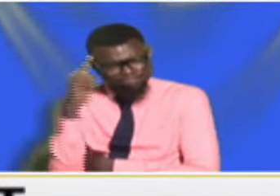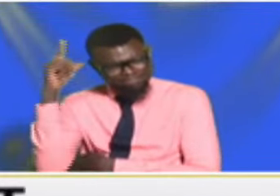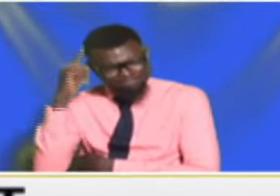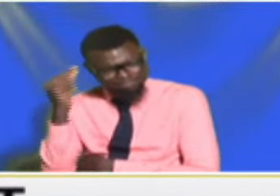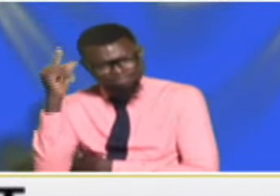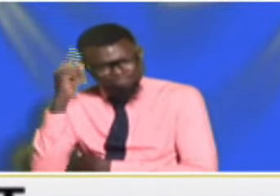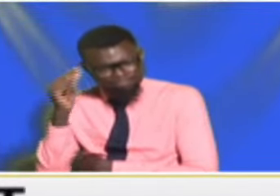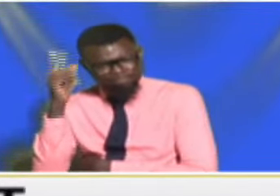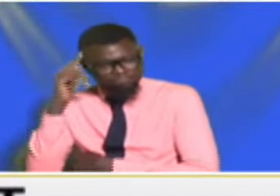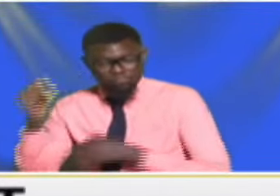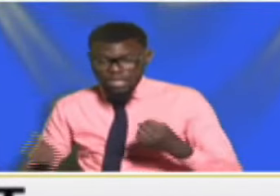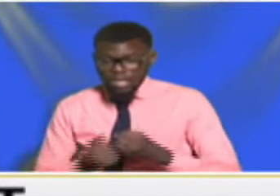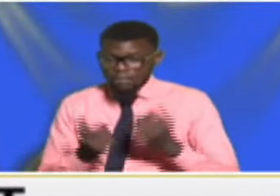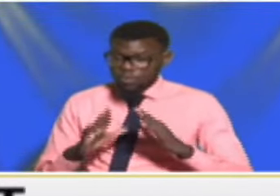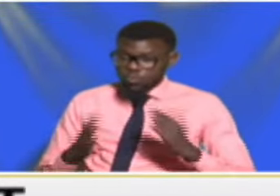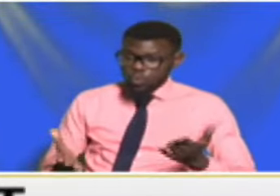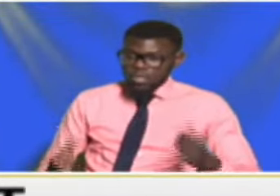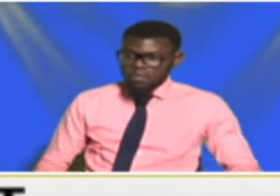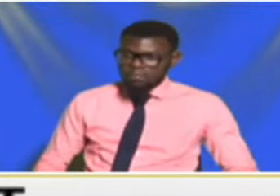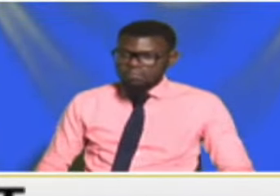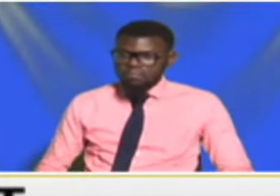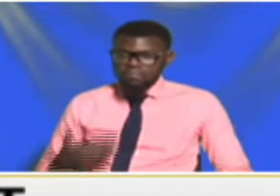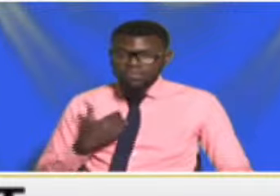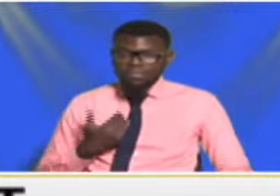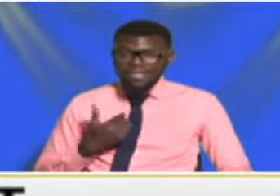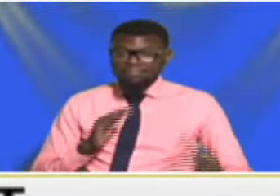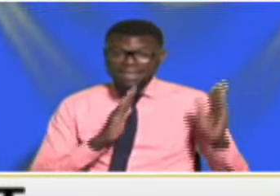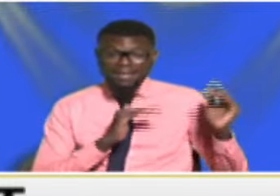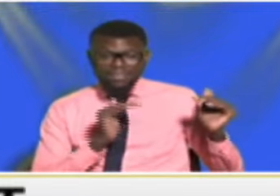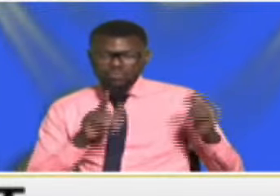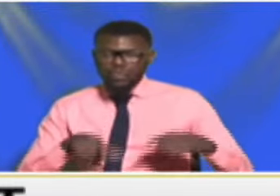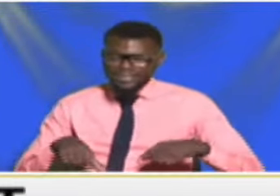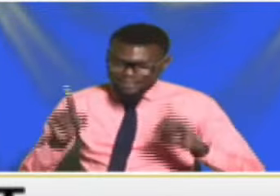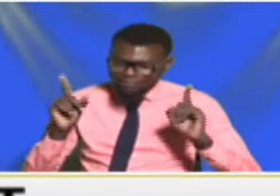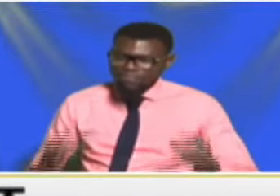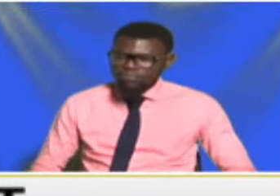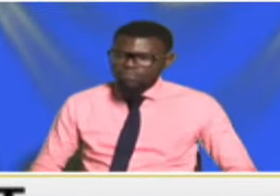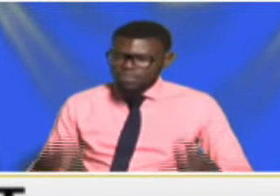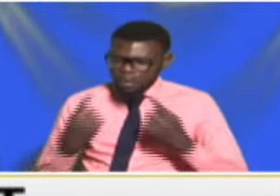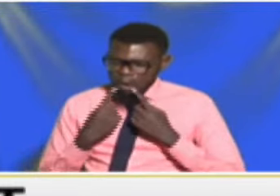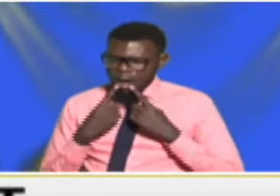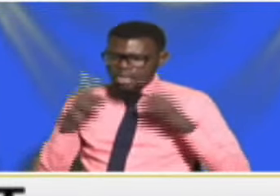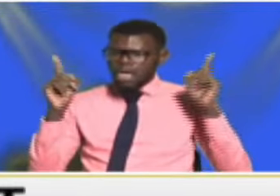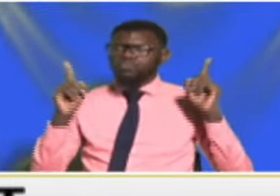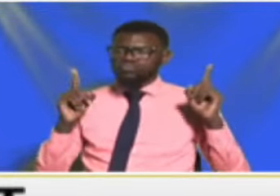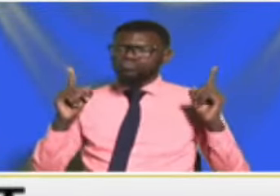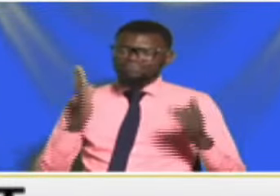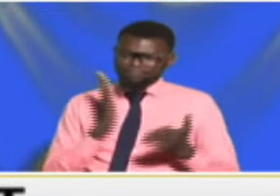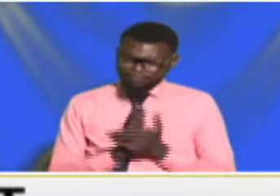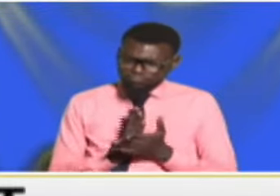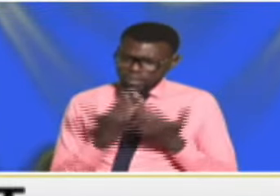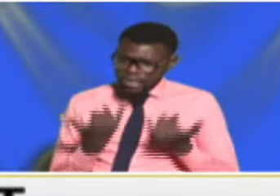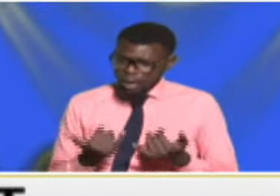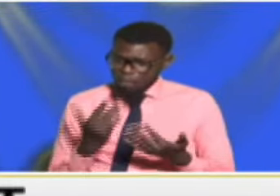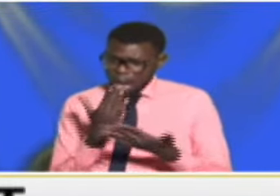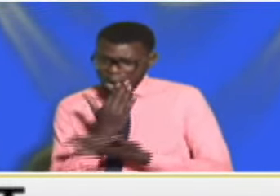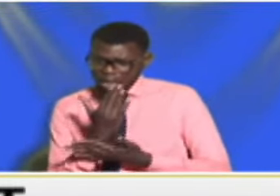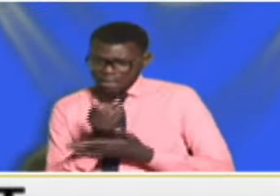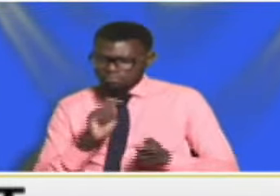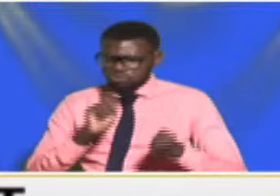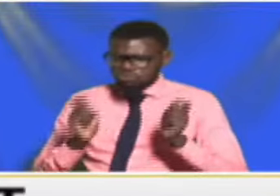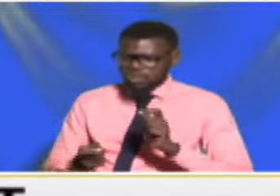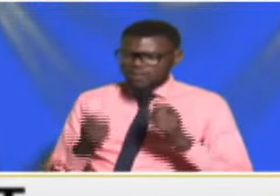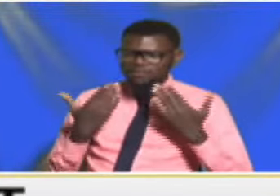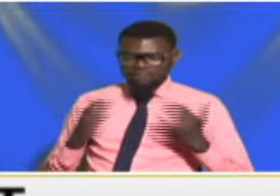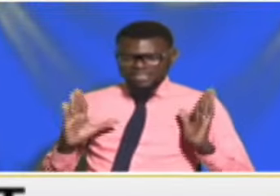would have expected an earth-shaking statement tonight that tells the country, I get it. Something has shifted in a major way in our country. And I'm